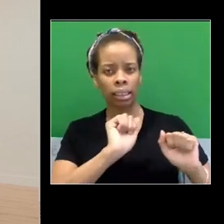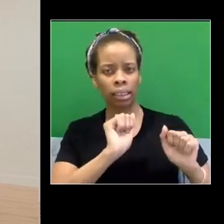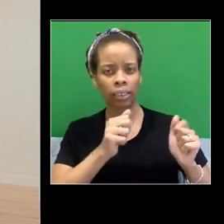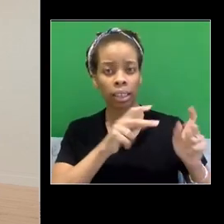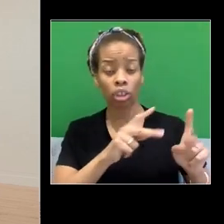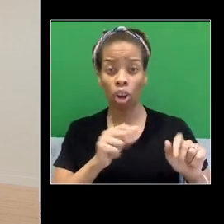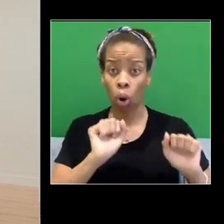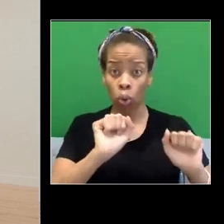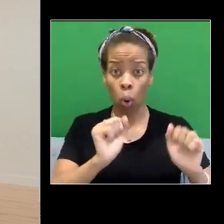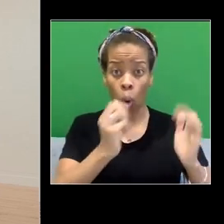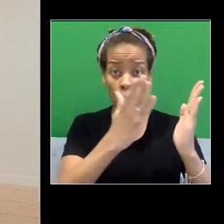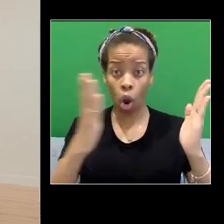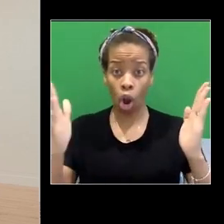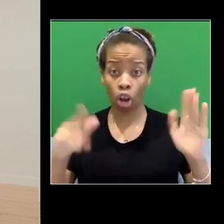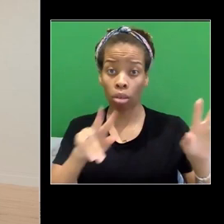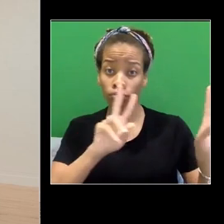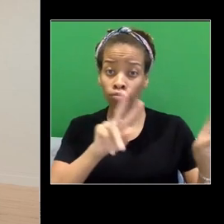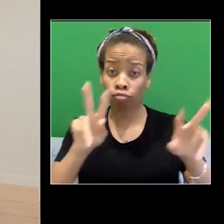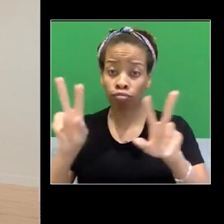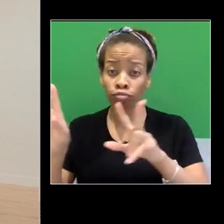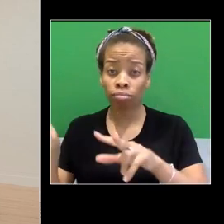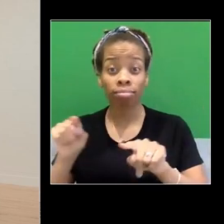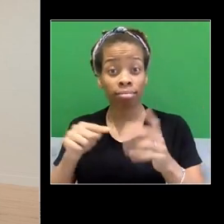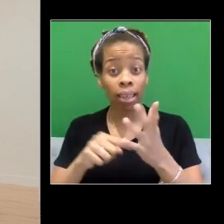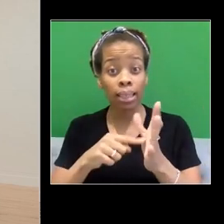large, but in this exhibition specifically,